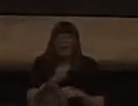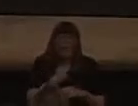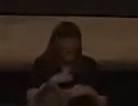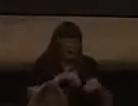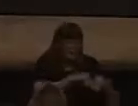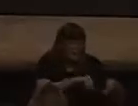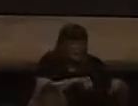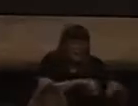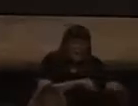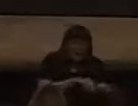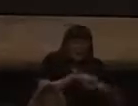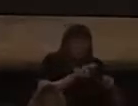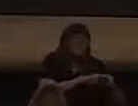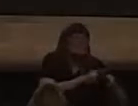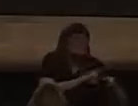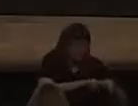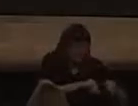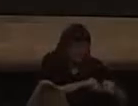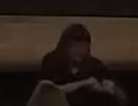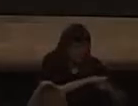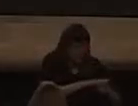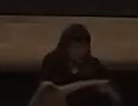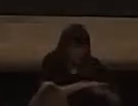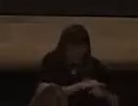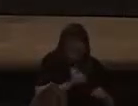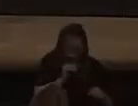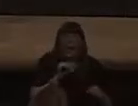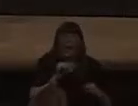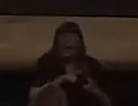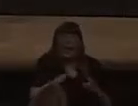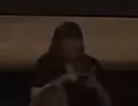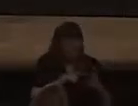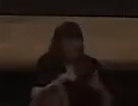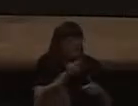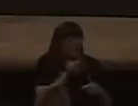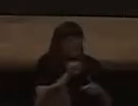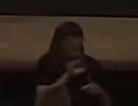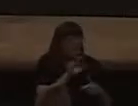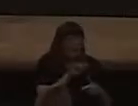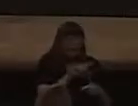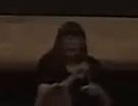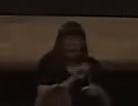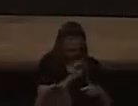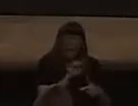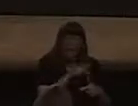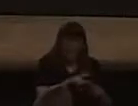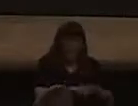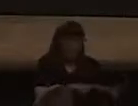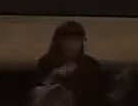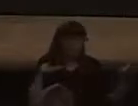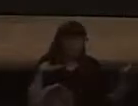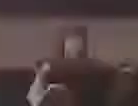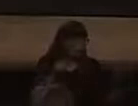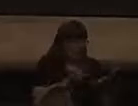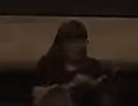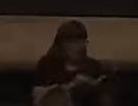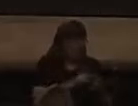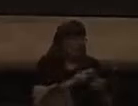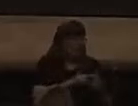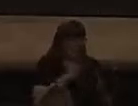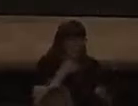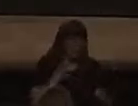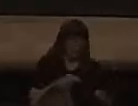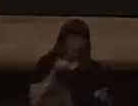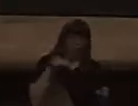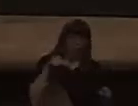these botanical gardens? And when they do, if they could just put a tactile map and a large print map that has that you are here and here's